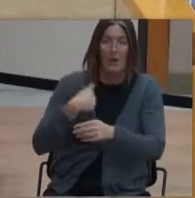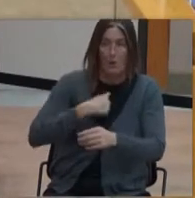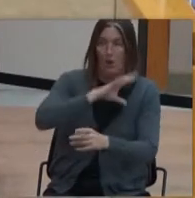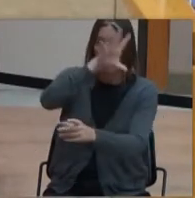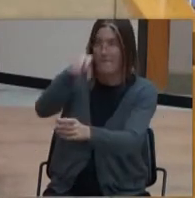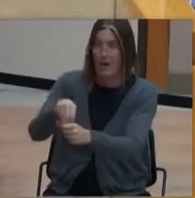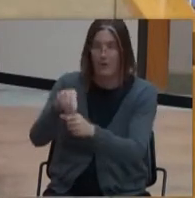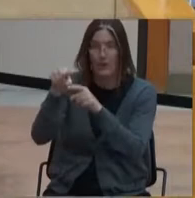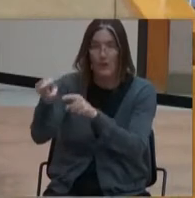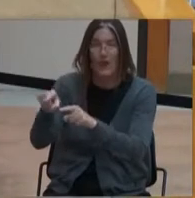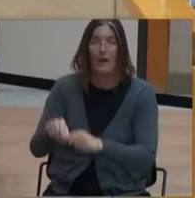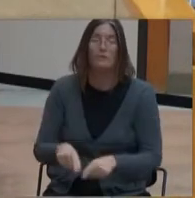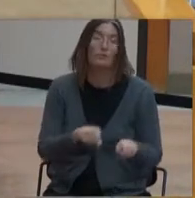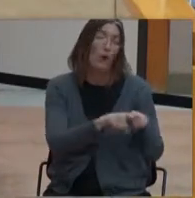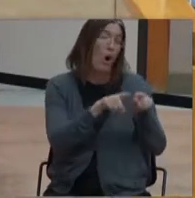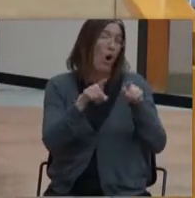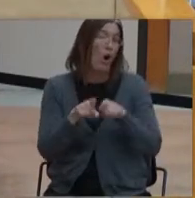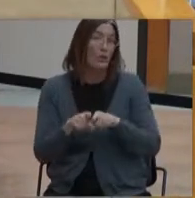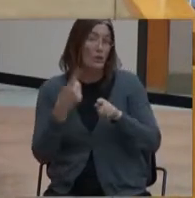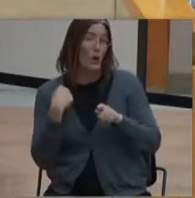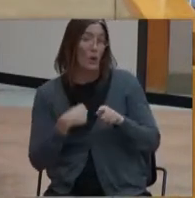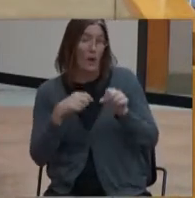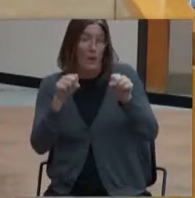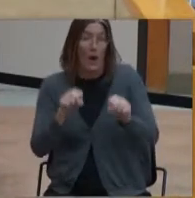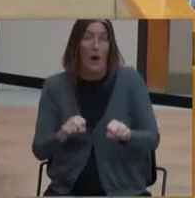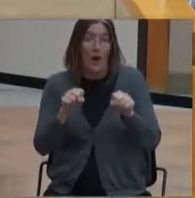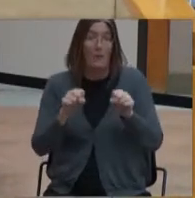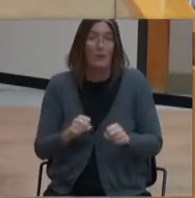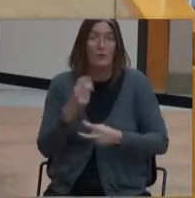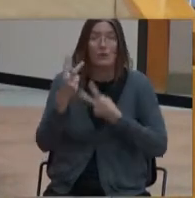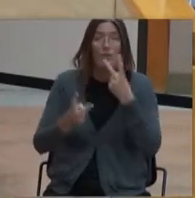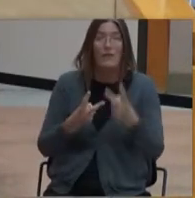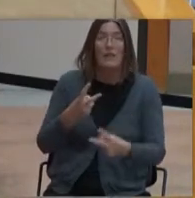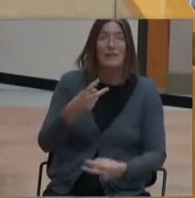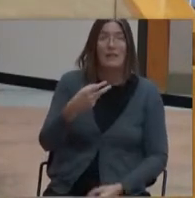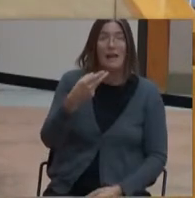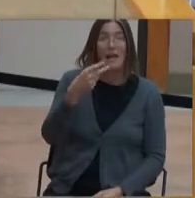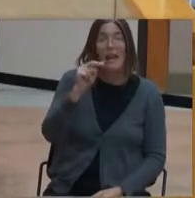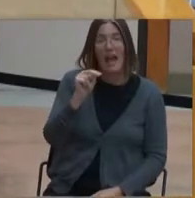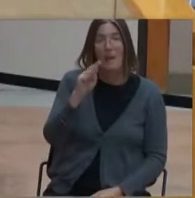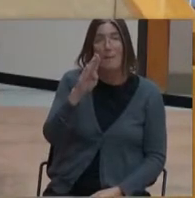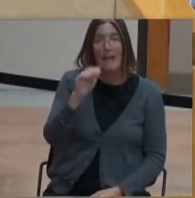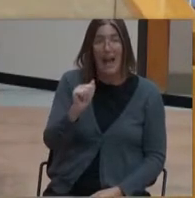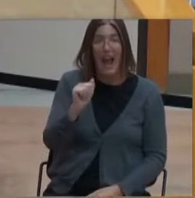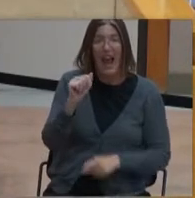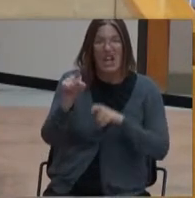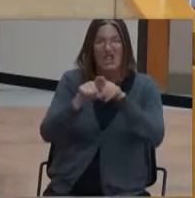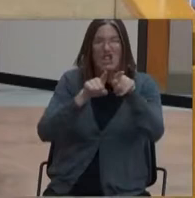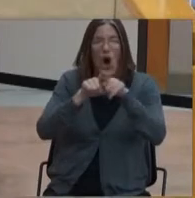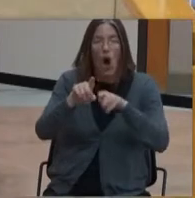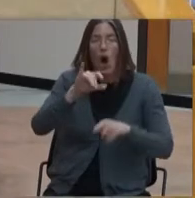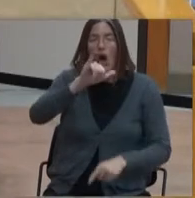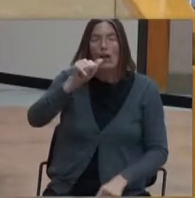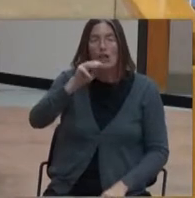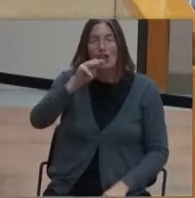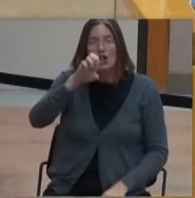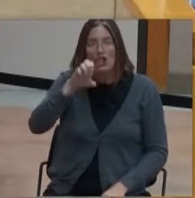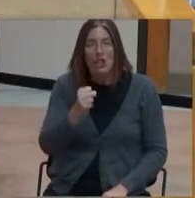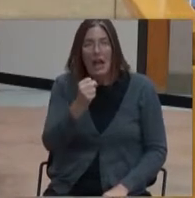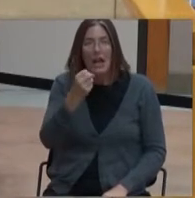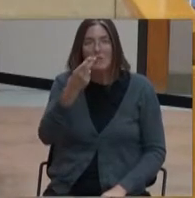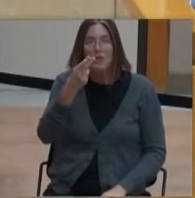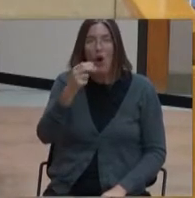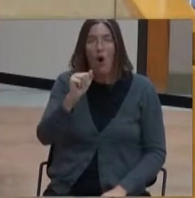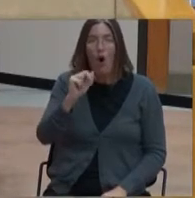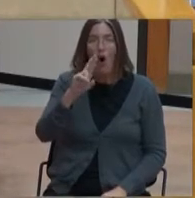And also visiting the NBA star James Harden's high school and being part of the Adidas family. Coach Chris was honored at